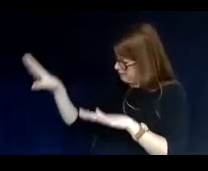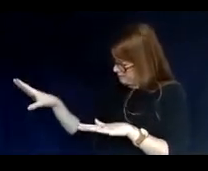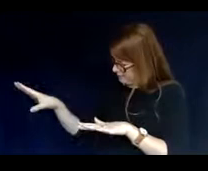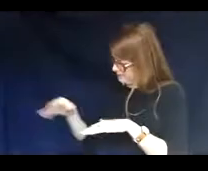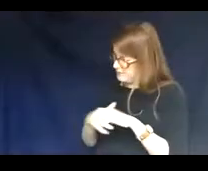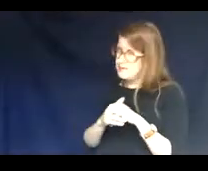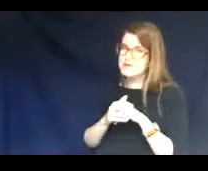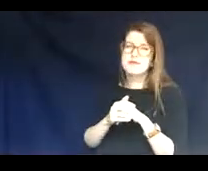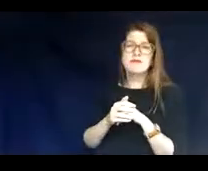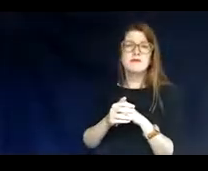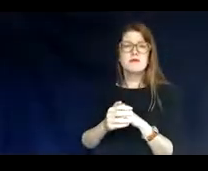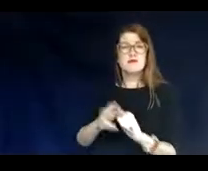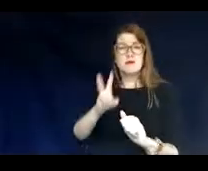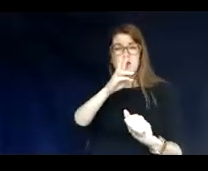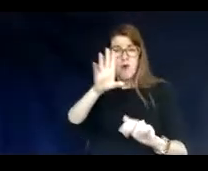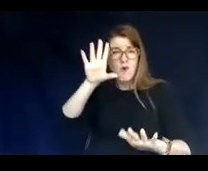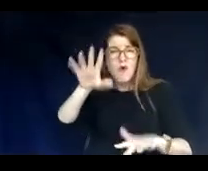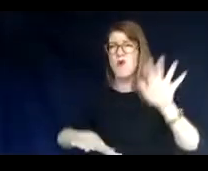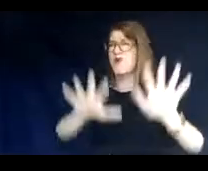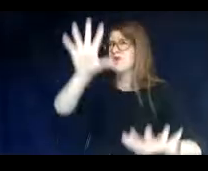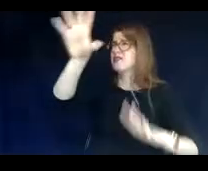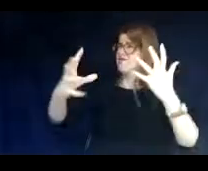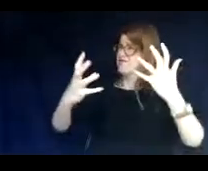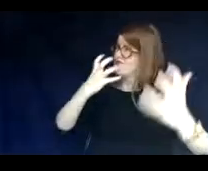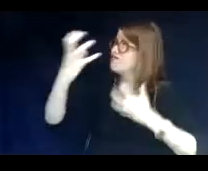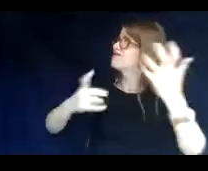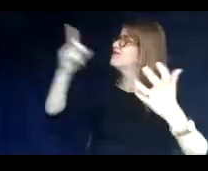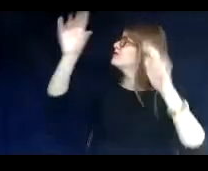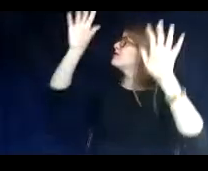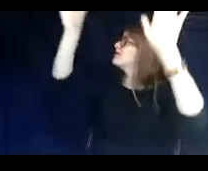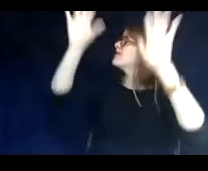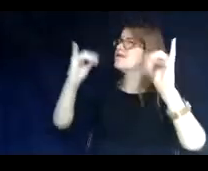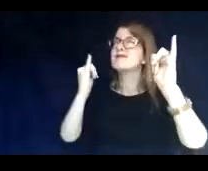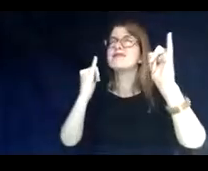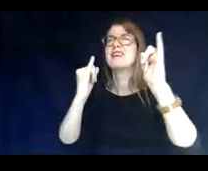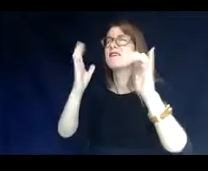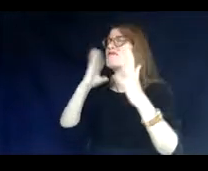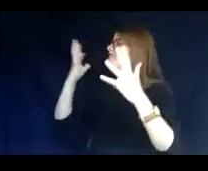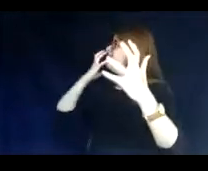high. The oceans roar your praises so